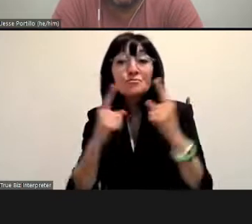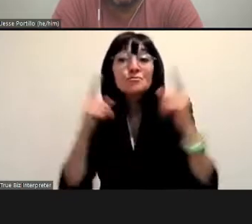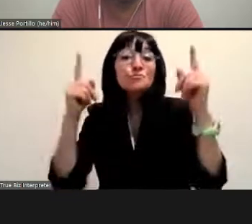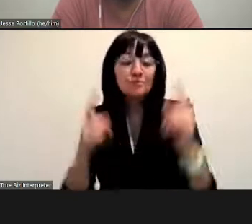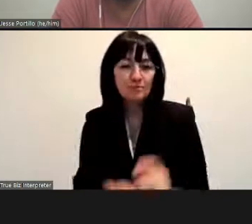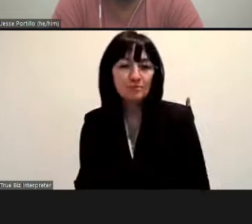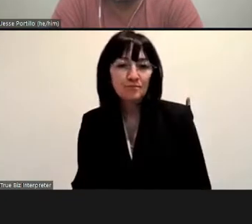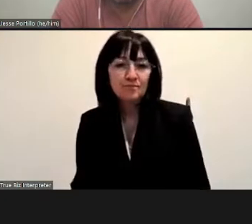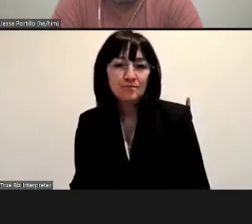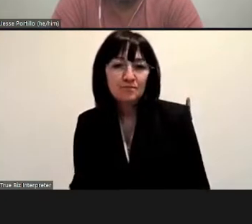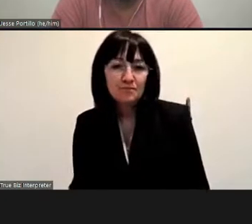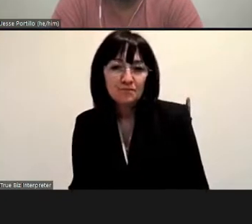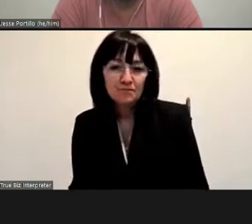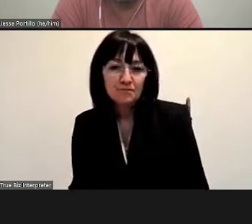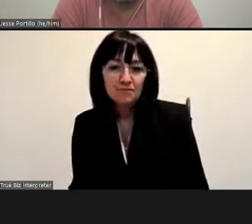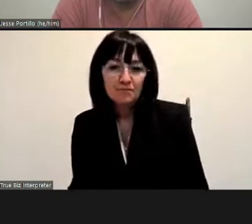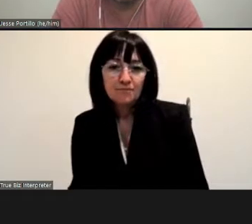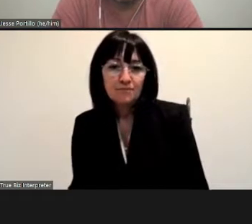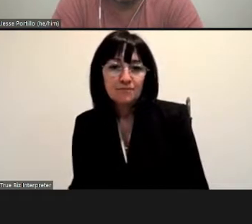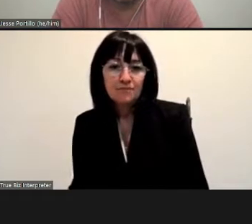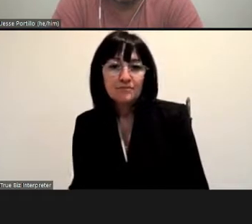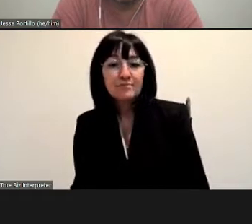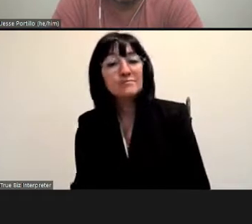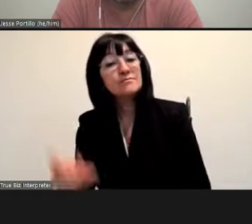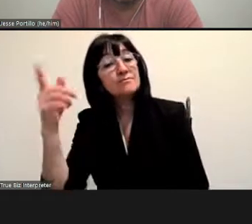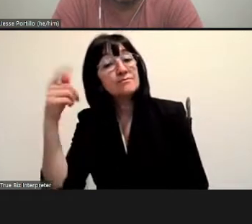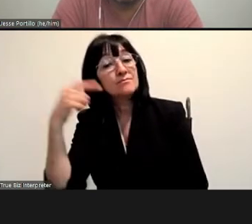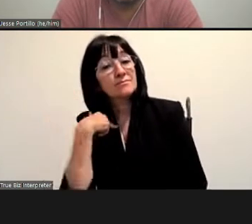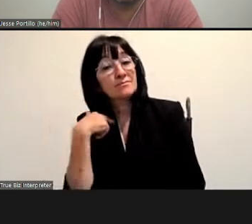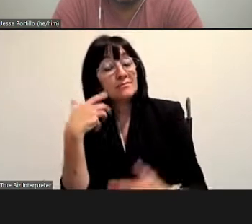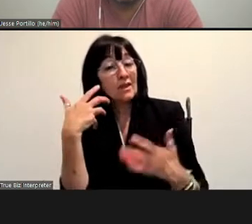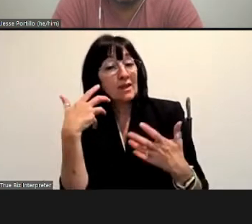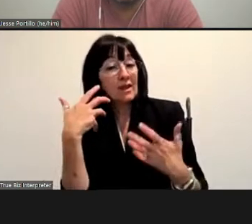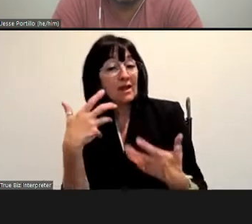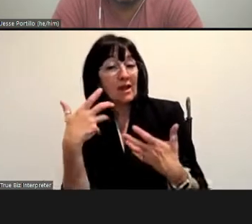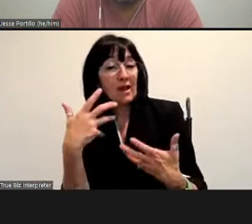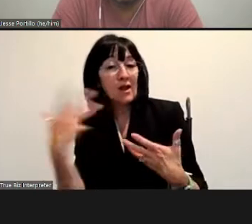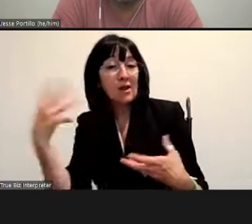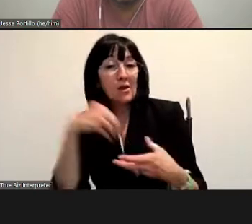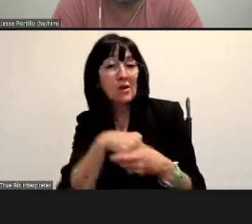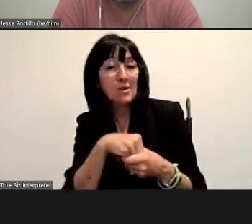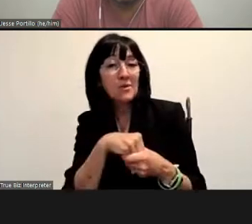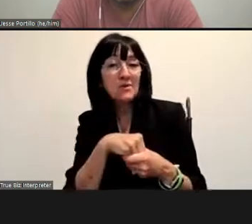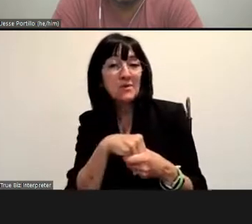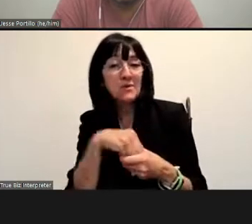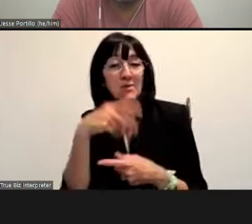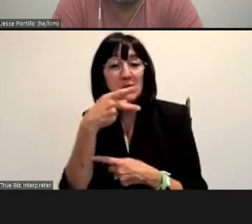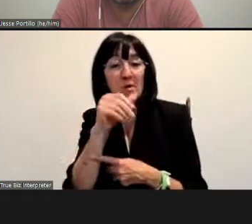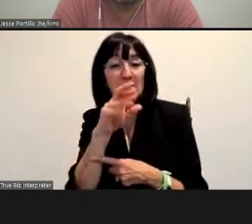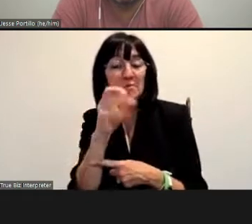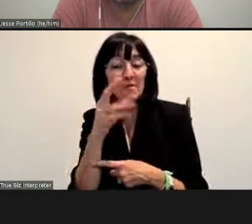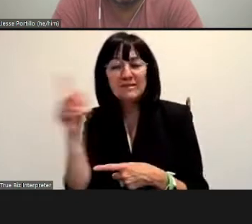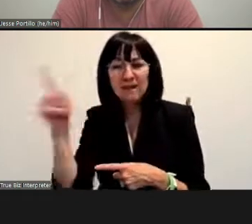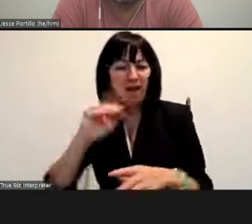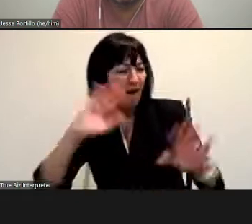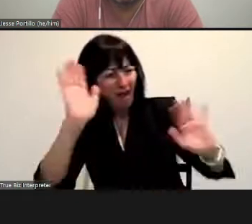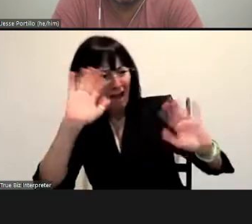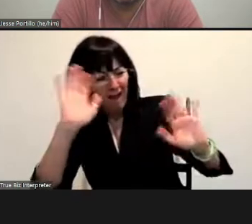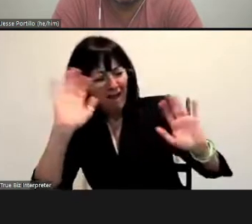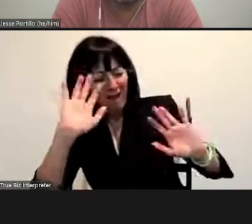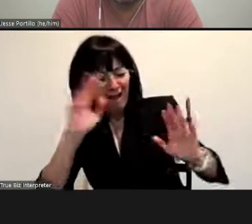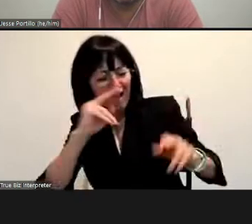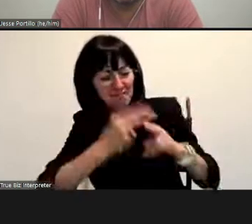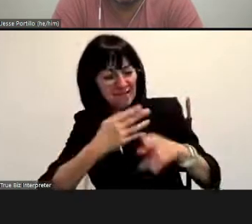Yeah. I want to tie this in, and I'm going to give a little shout out to Portia, and she's going to go, don't do this. But that, I mean, I think a lot about when you talk about